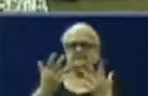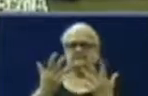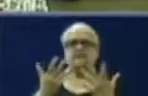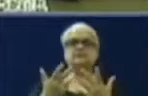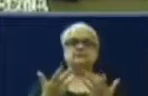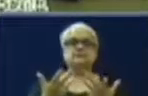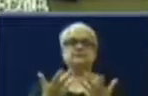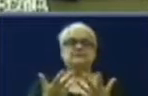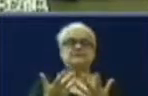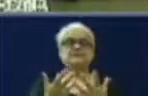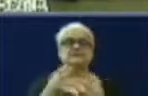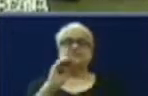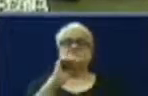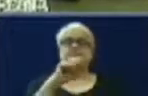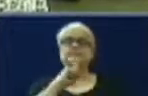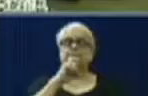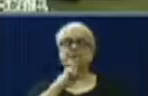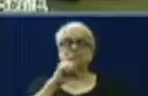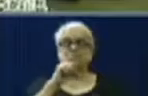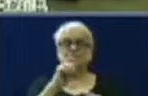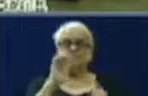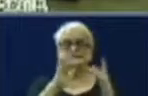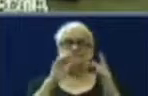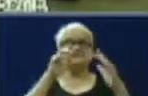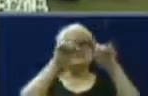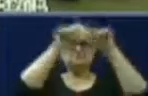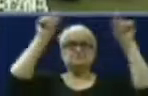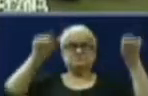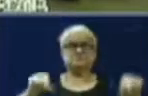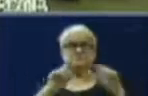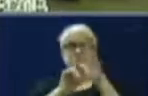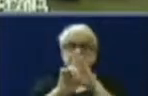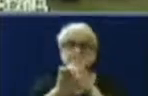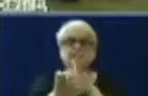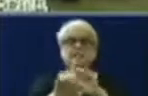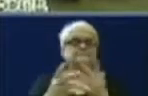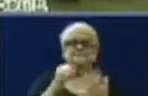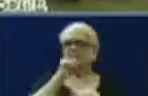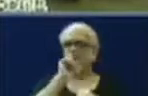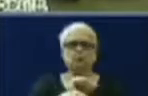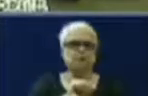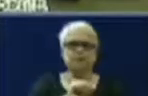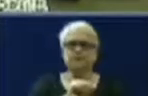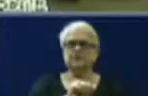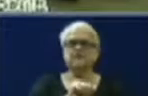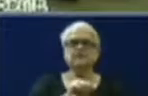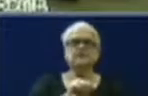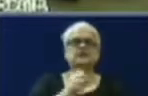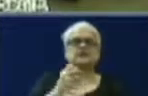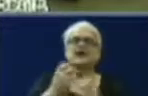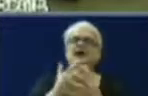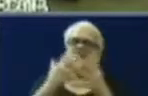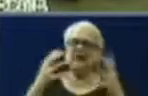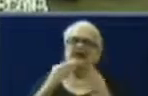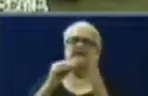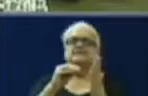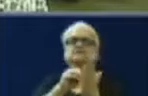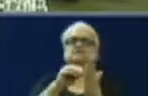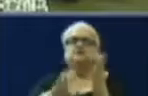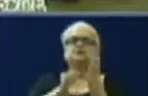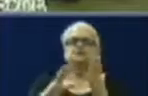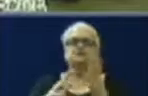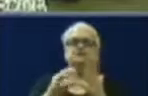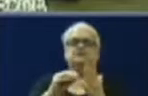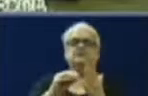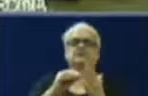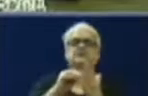detectors, volatile students who flip tables without recourse by the administration, severe student-on-student violence, and even a teacher hoisted